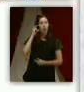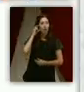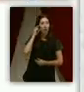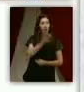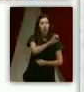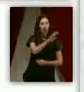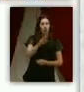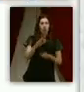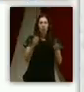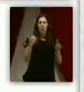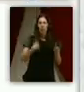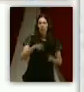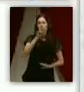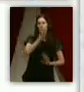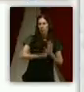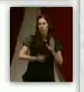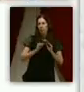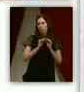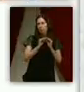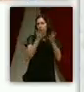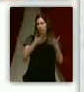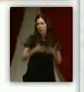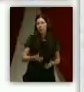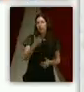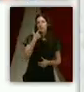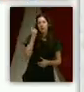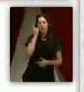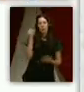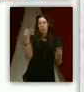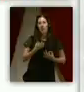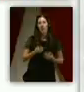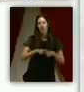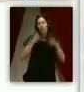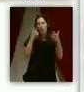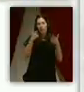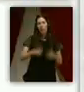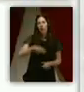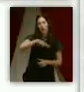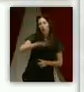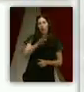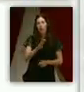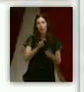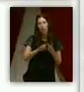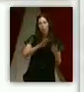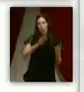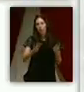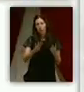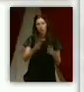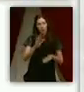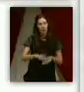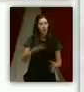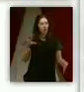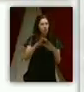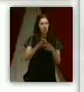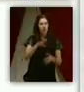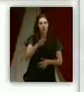compatibility with hearing aid, the US has recently passed a new act. Mobile phones have to be M3